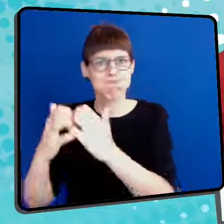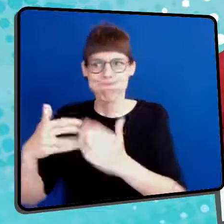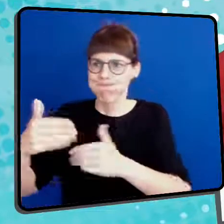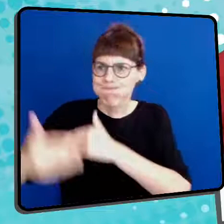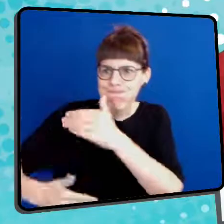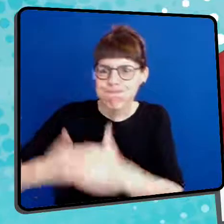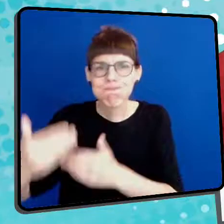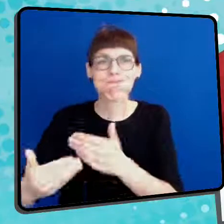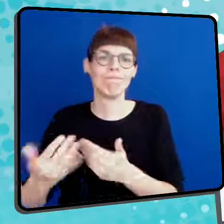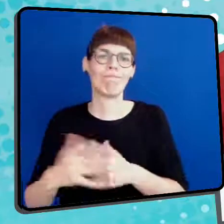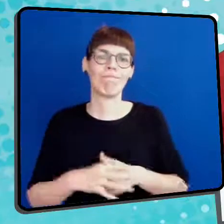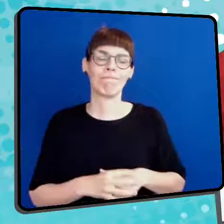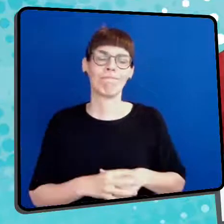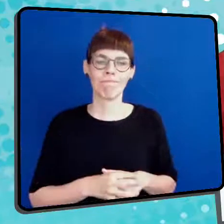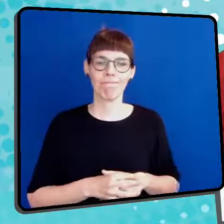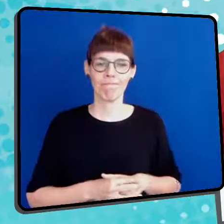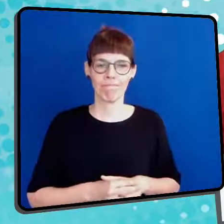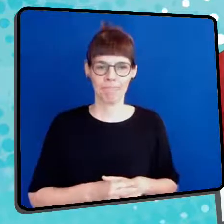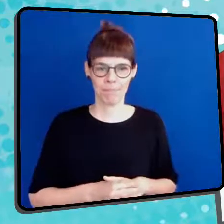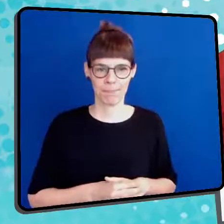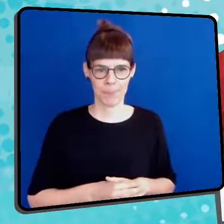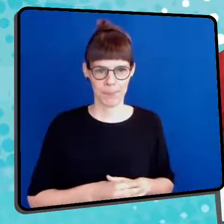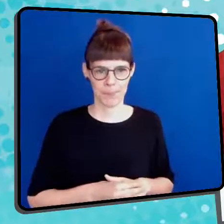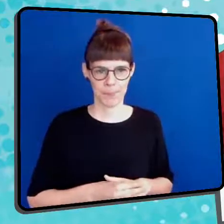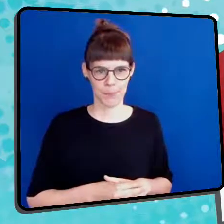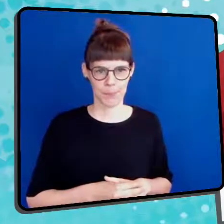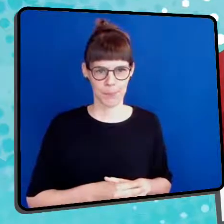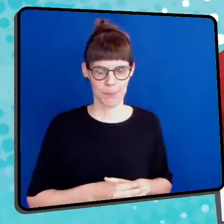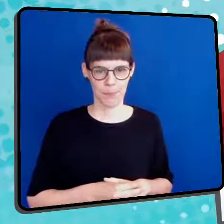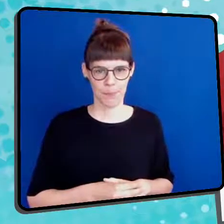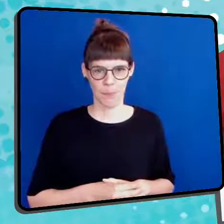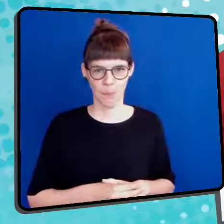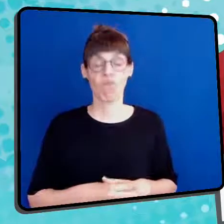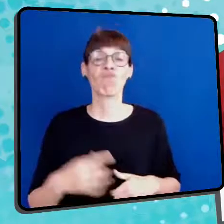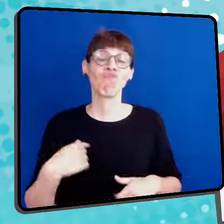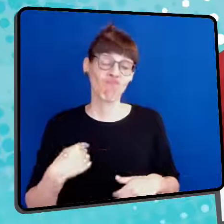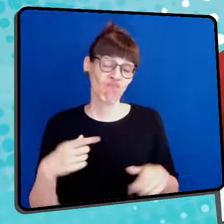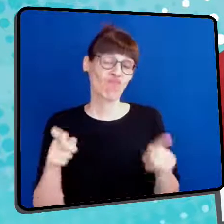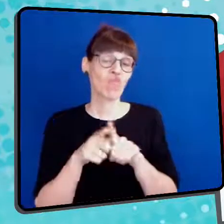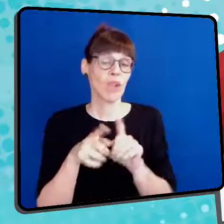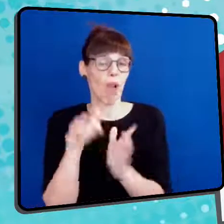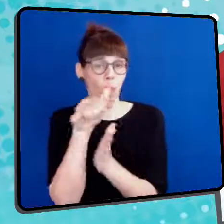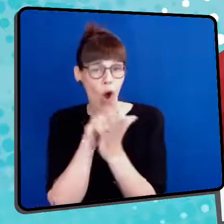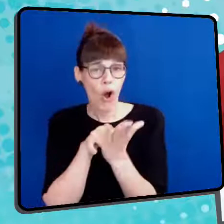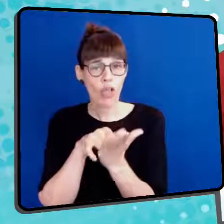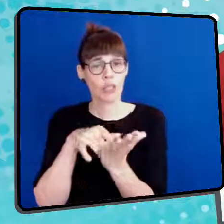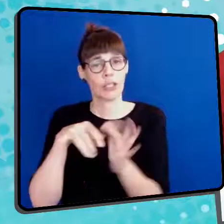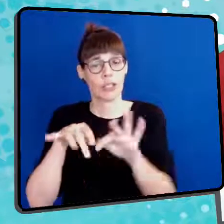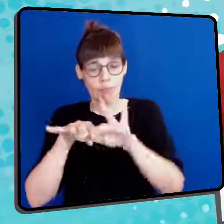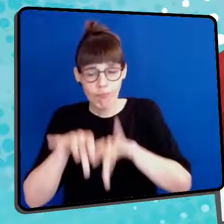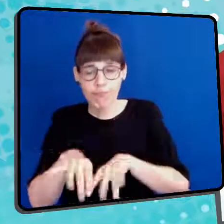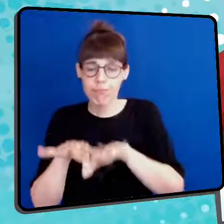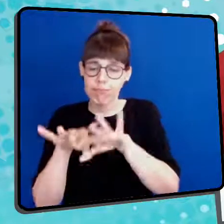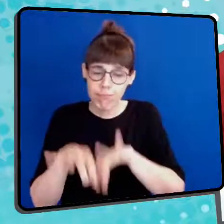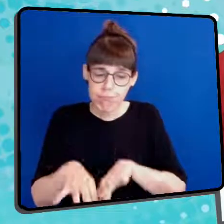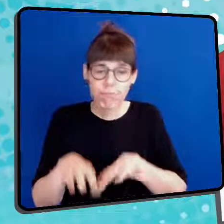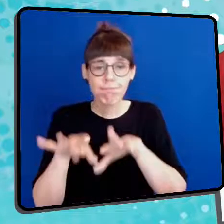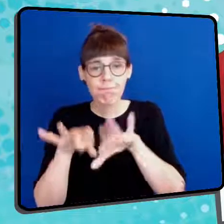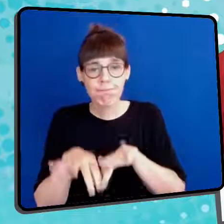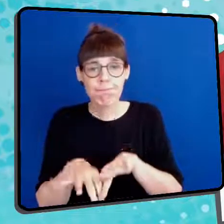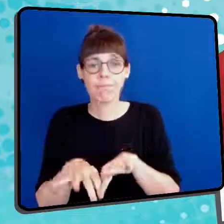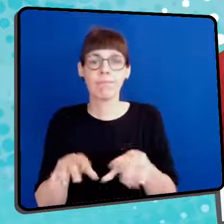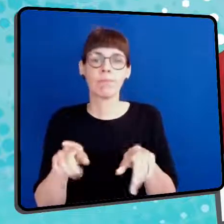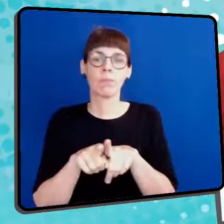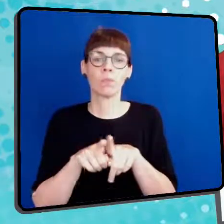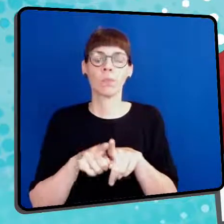and AI. I also write articles, and I'm just about to rebrand my whole Code